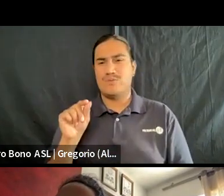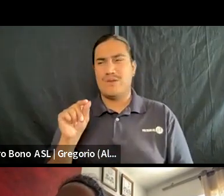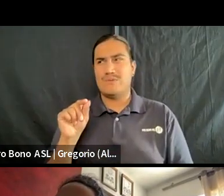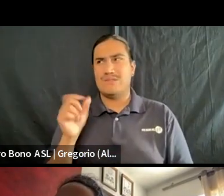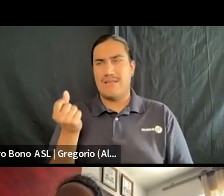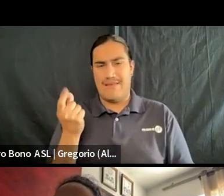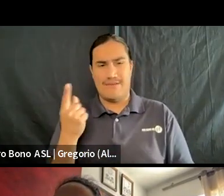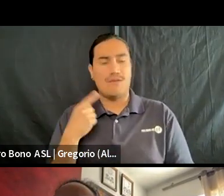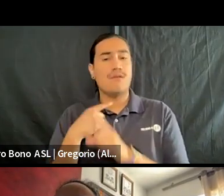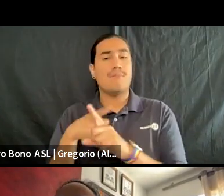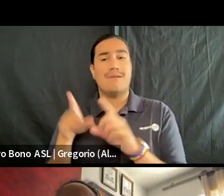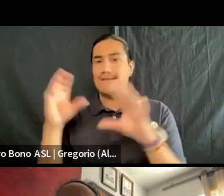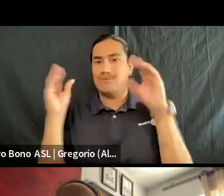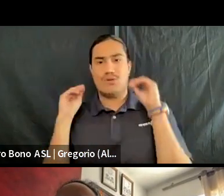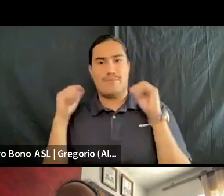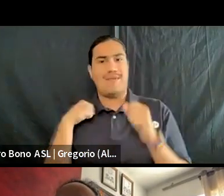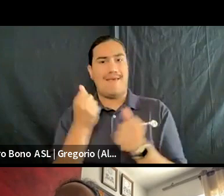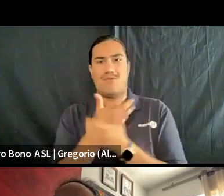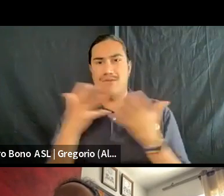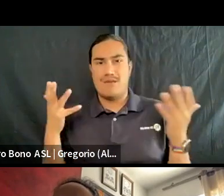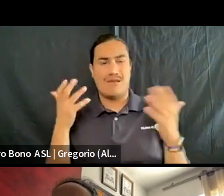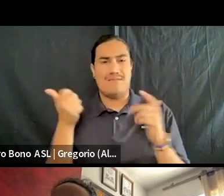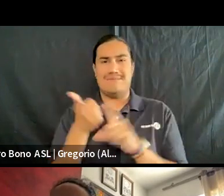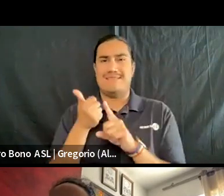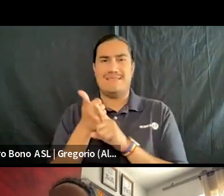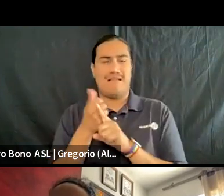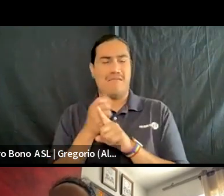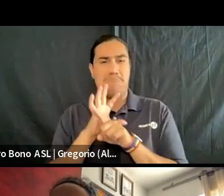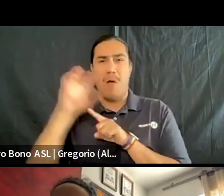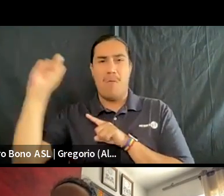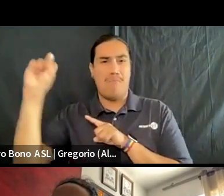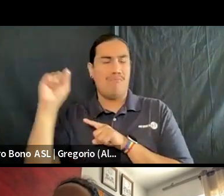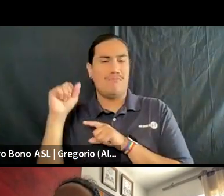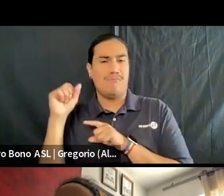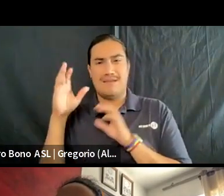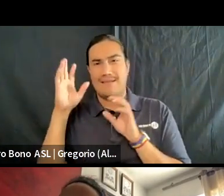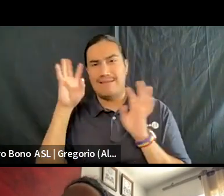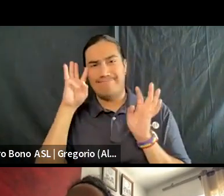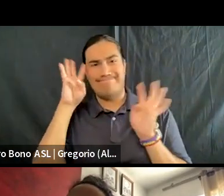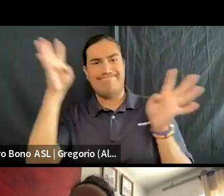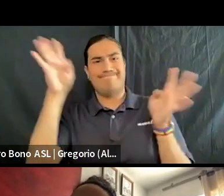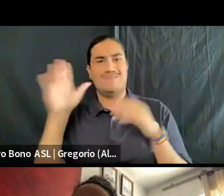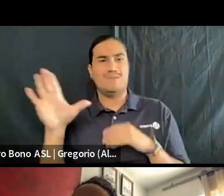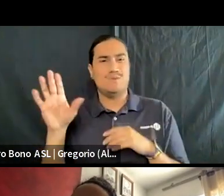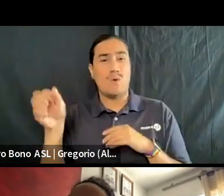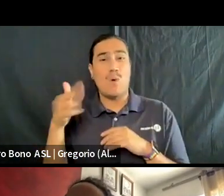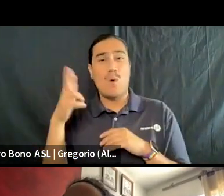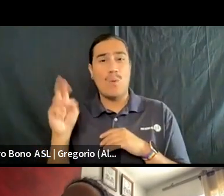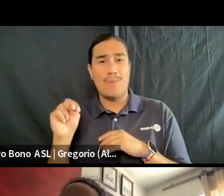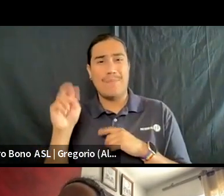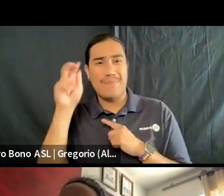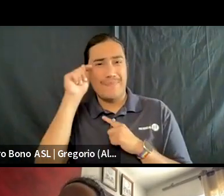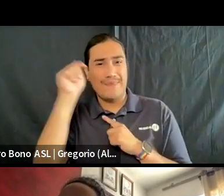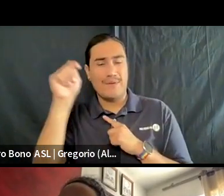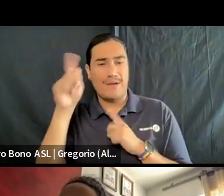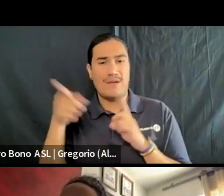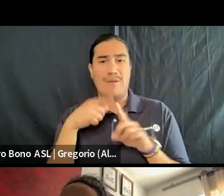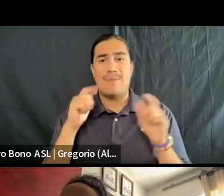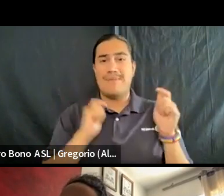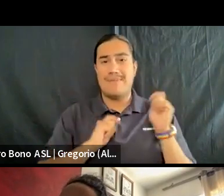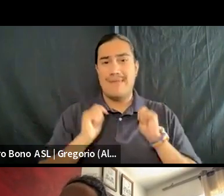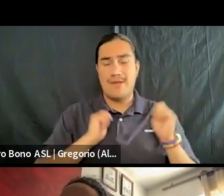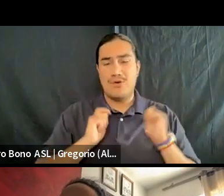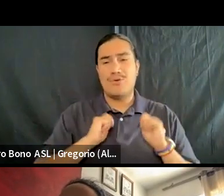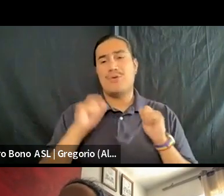And he taught me everything. He was a superstar. He had created his own theory of theater, all-inclusive. He was for